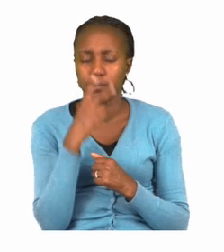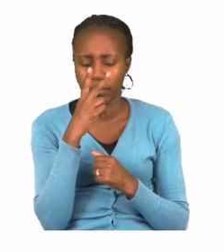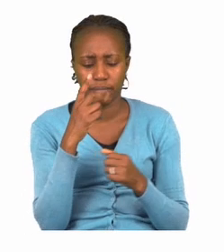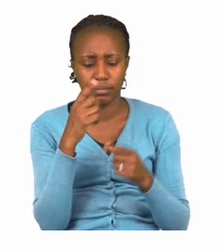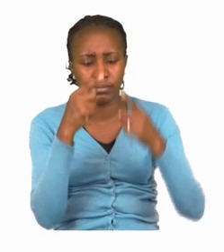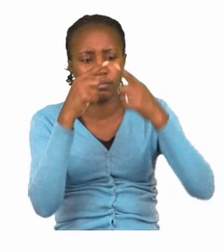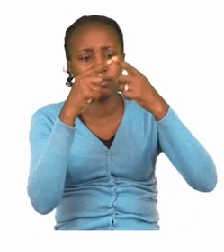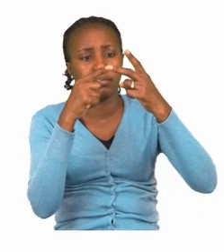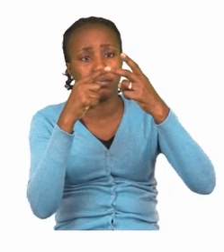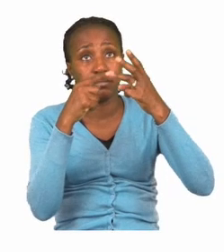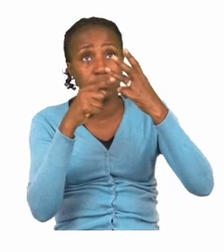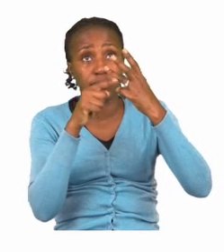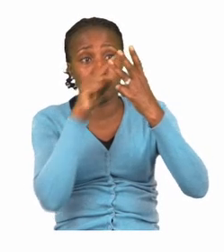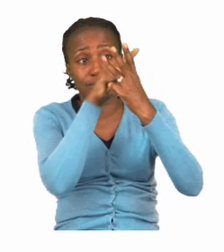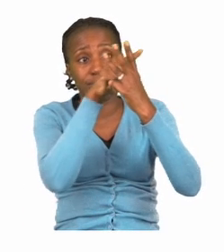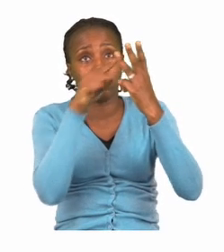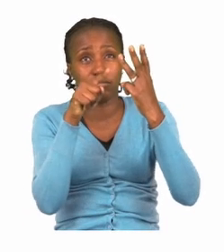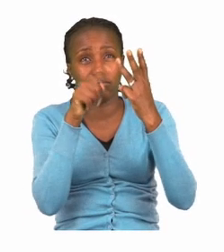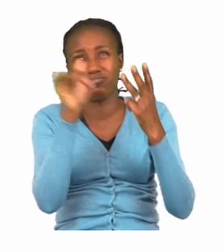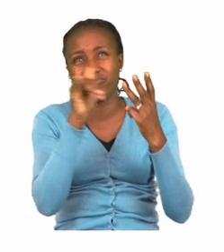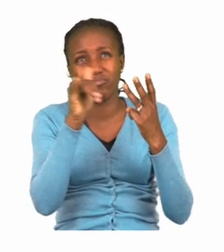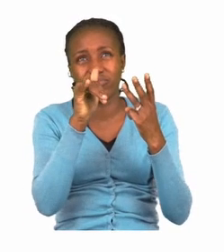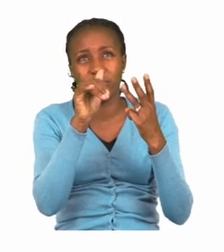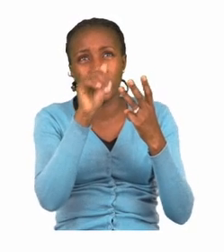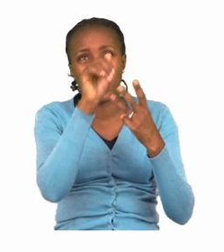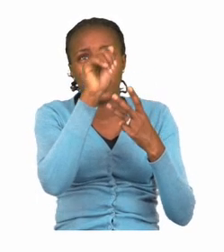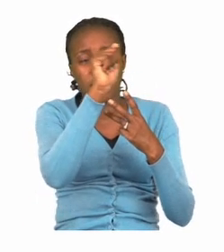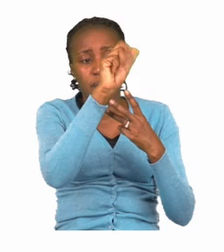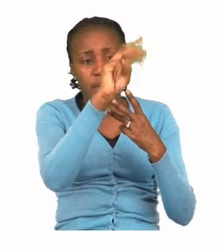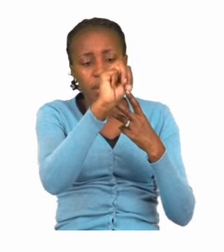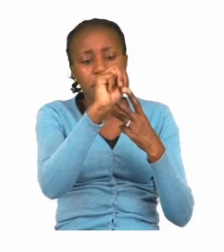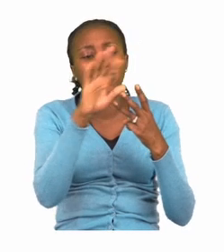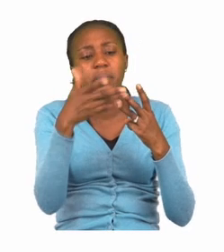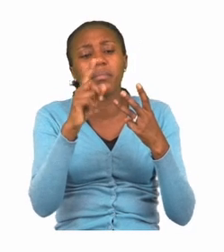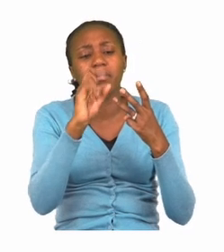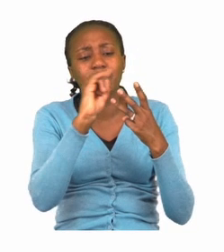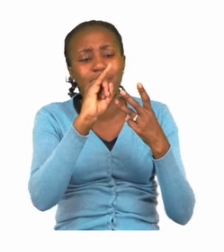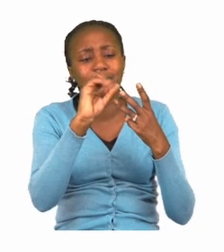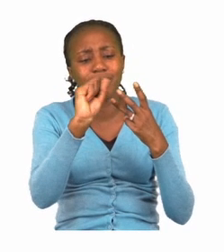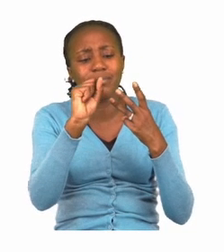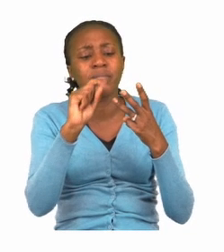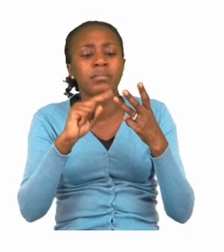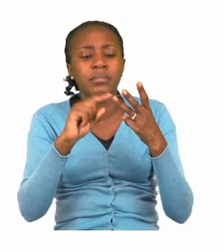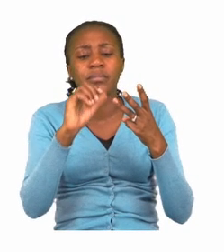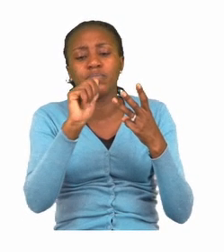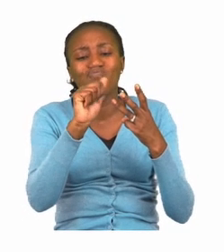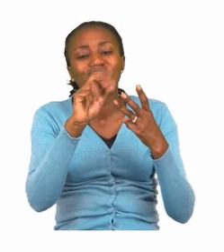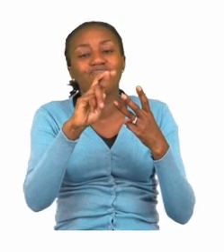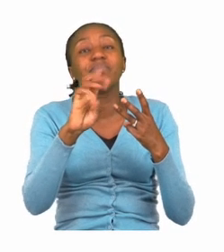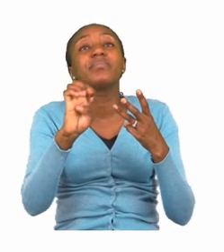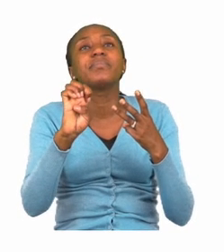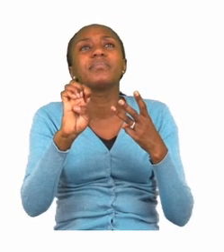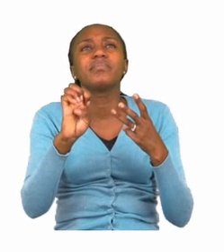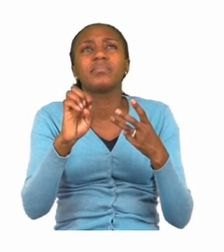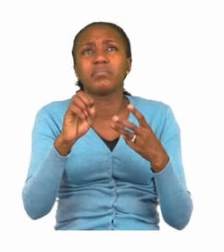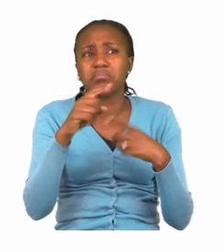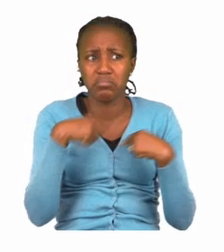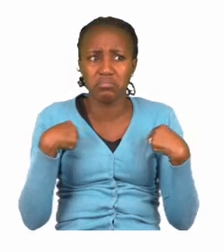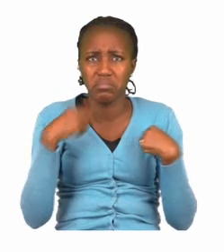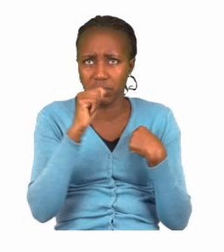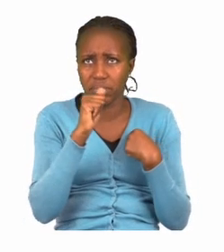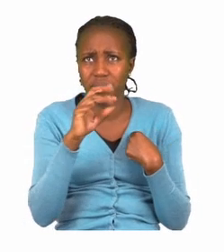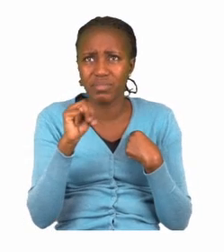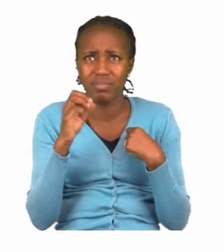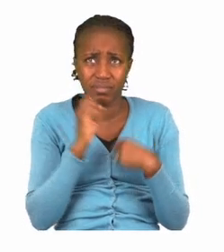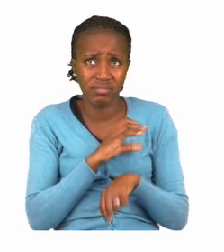and see which one will fit in there. So if we say we am